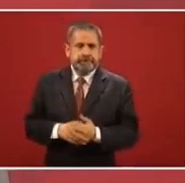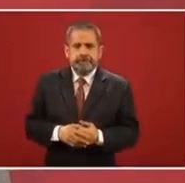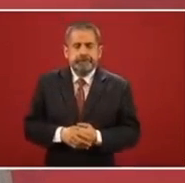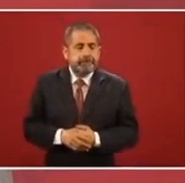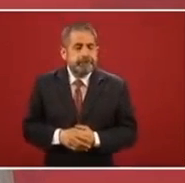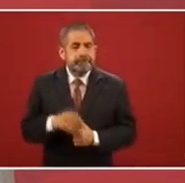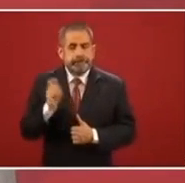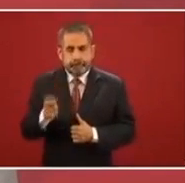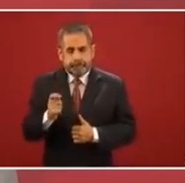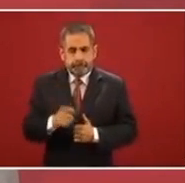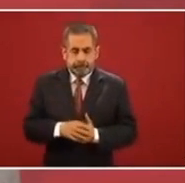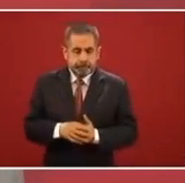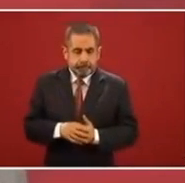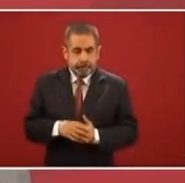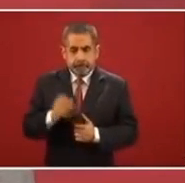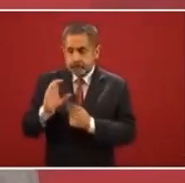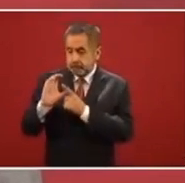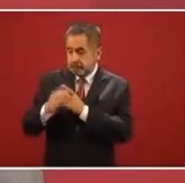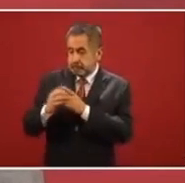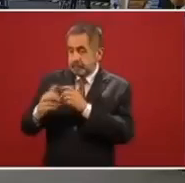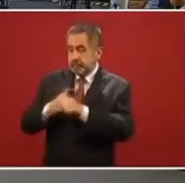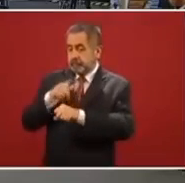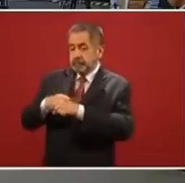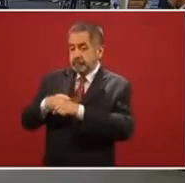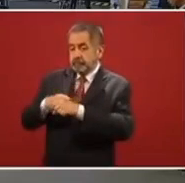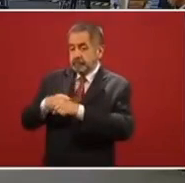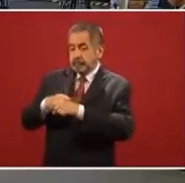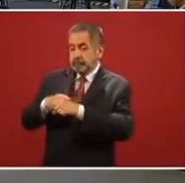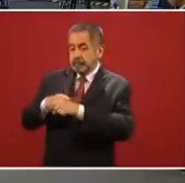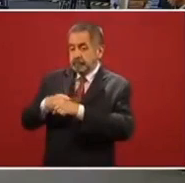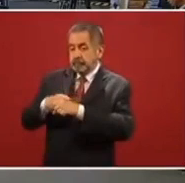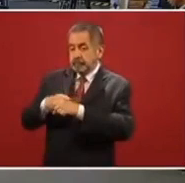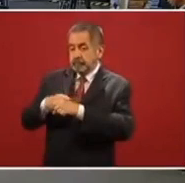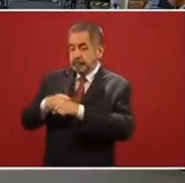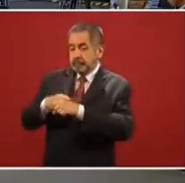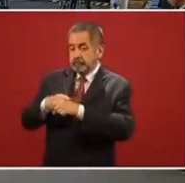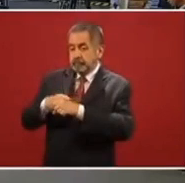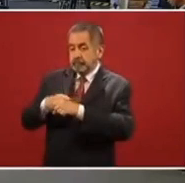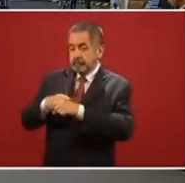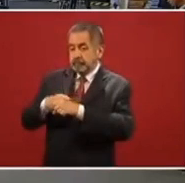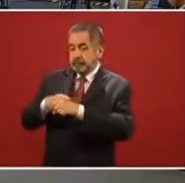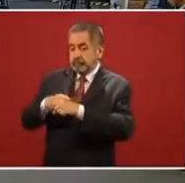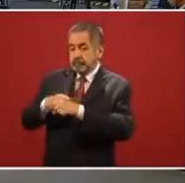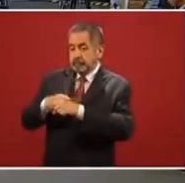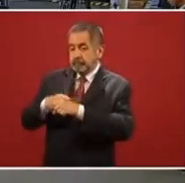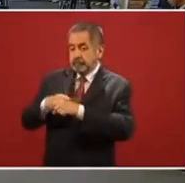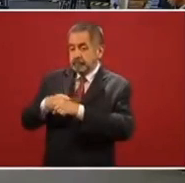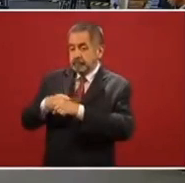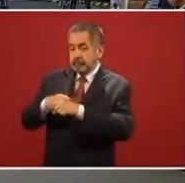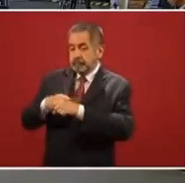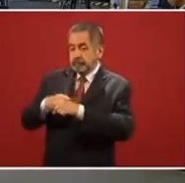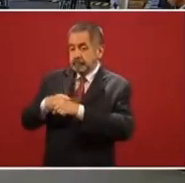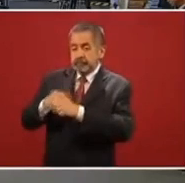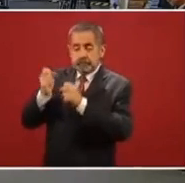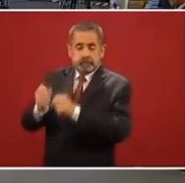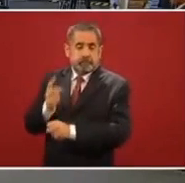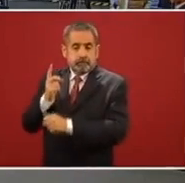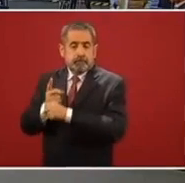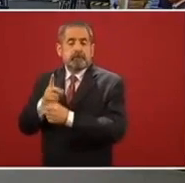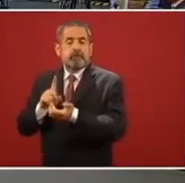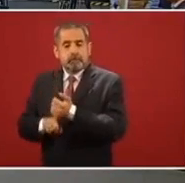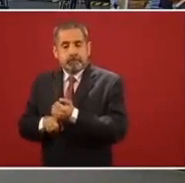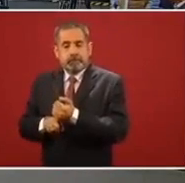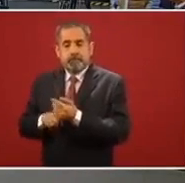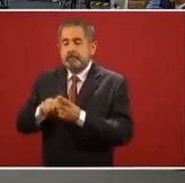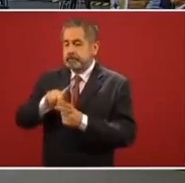el momento, este Comité Nacional para la Seguridad en Salud, And to this moment, the Secretary Committee of Health, después